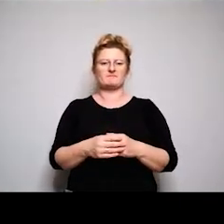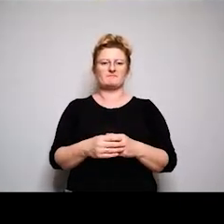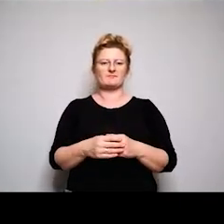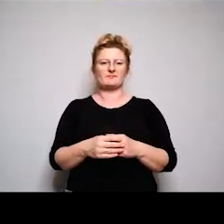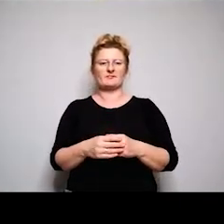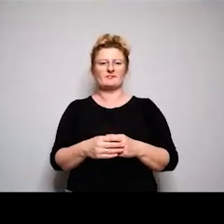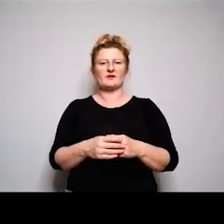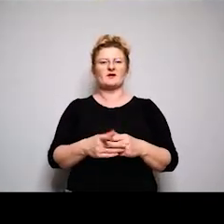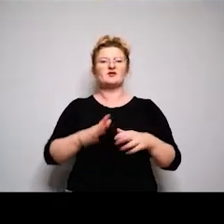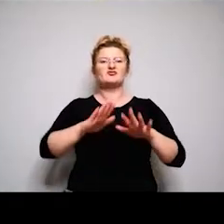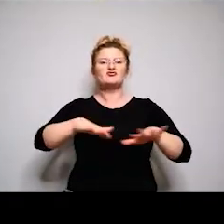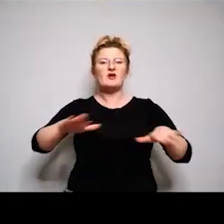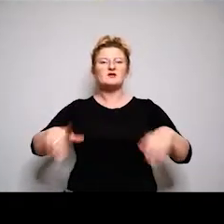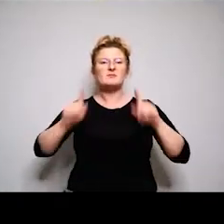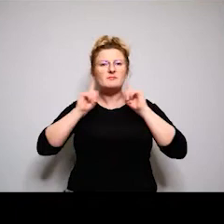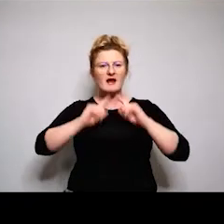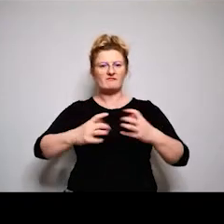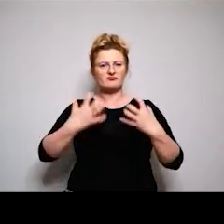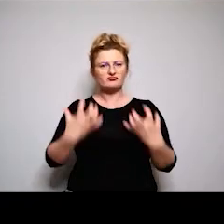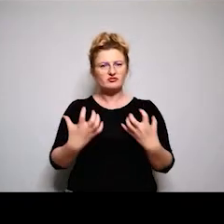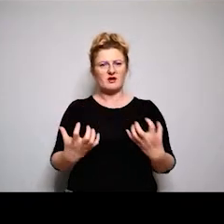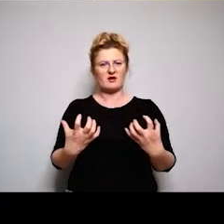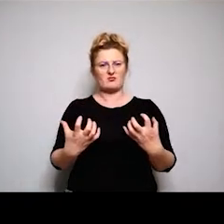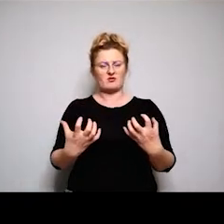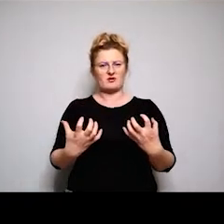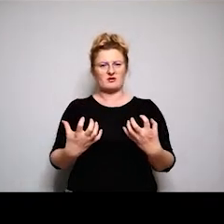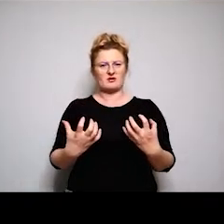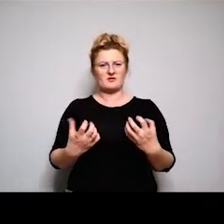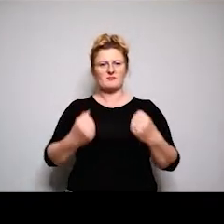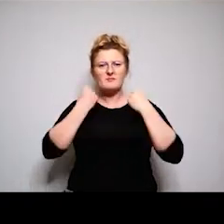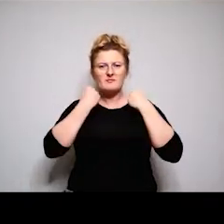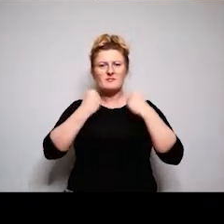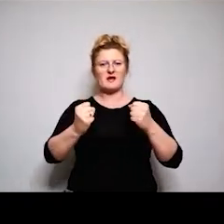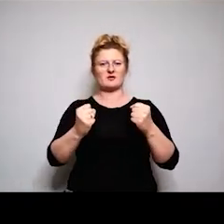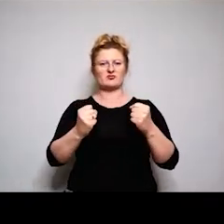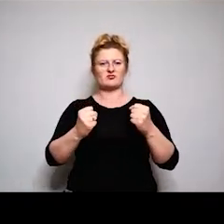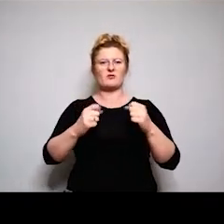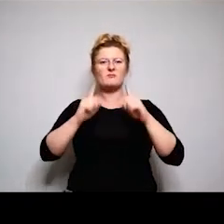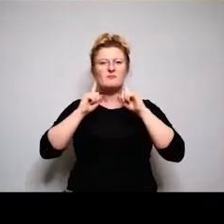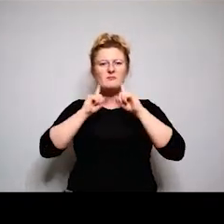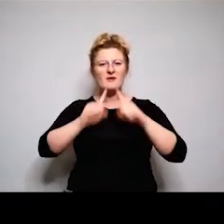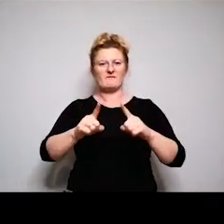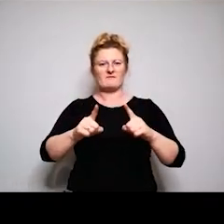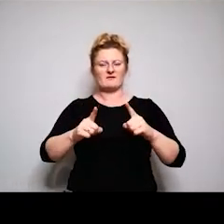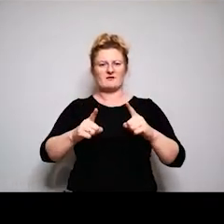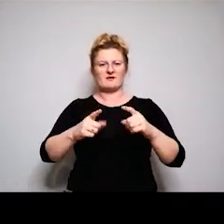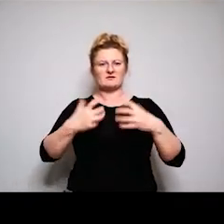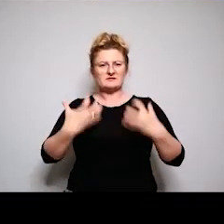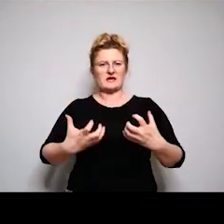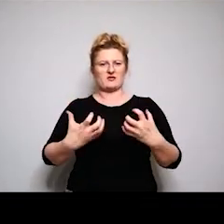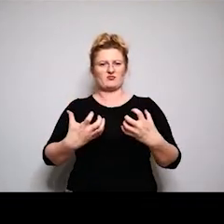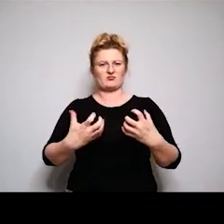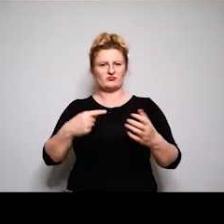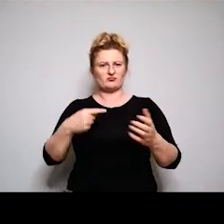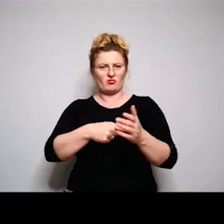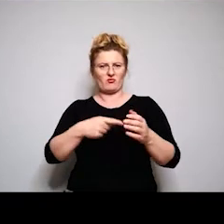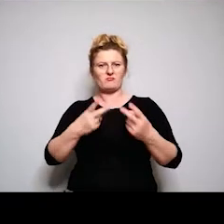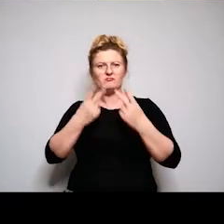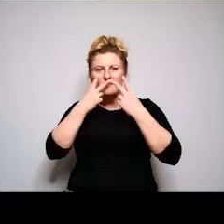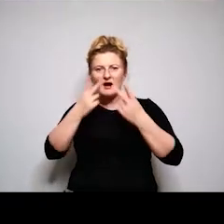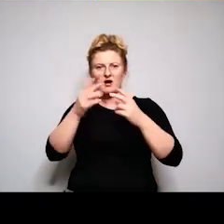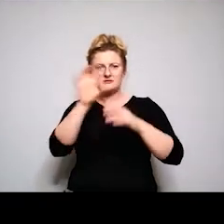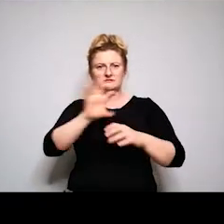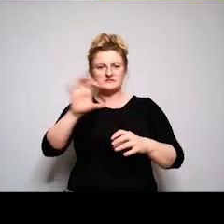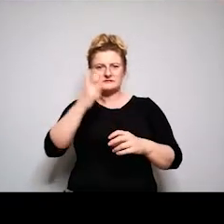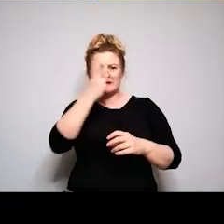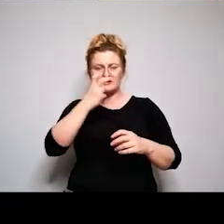And I went to pick up my son and he wasn't ready. And I was like, oh yeah, I'm so sorry. Like, I'm not the person who must tell